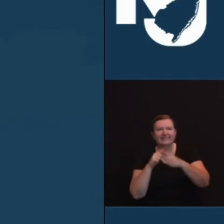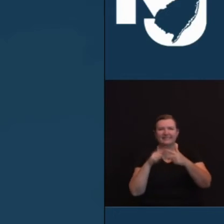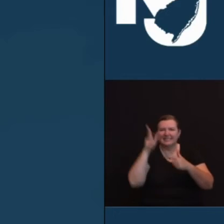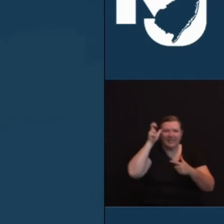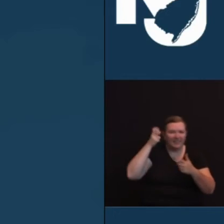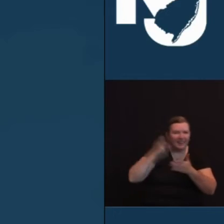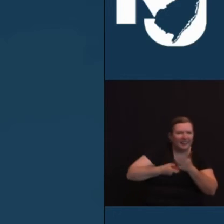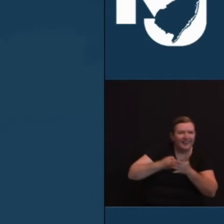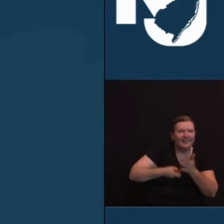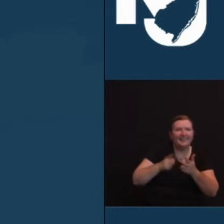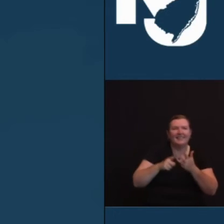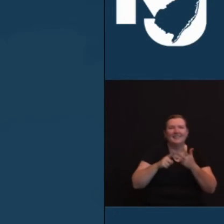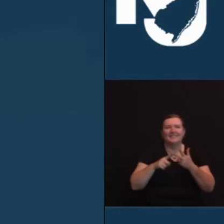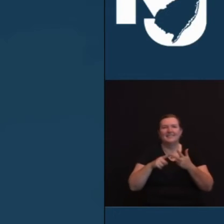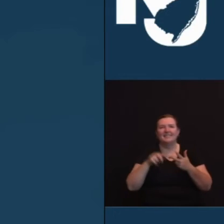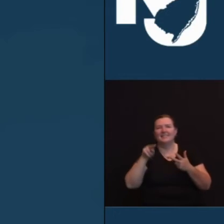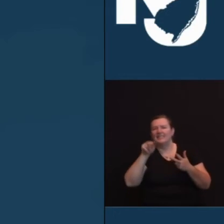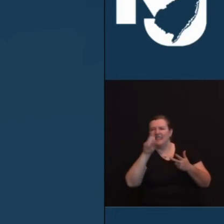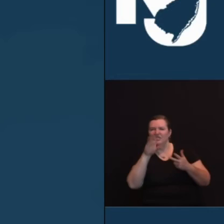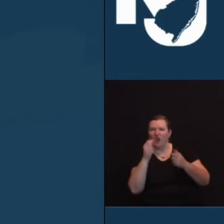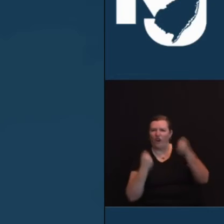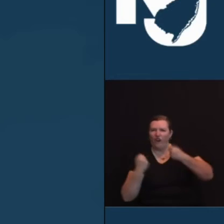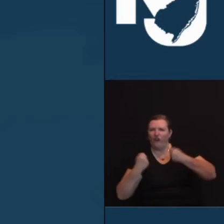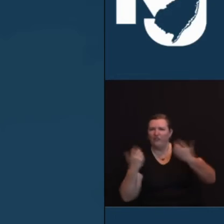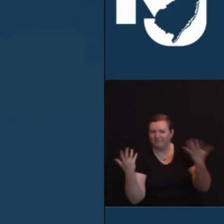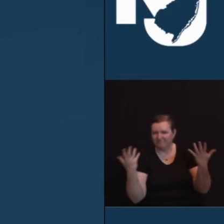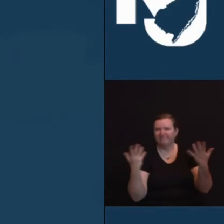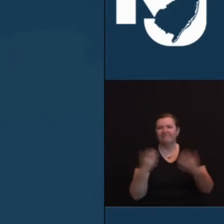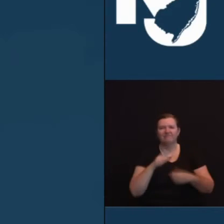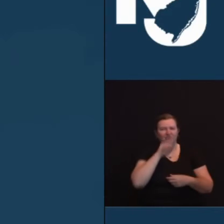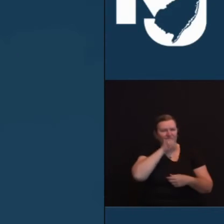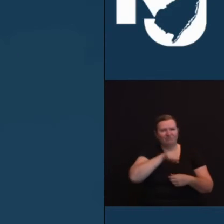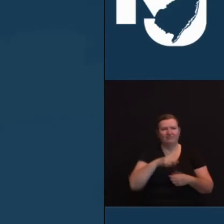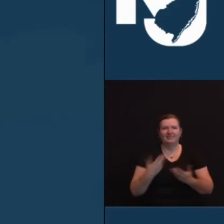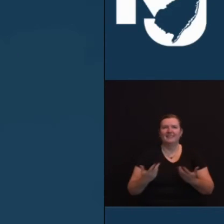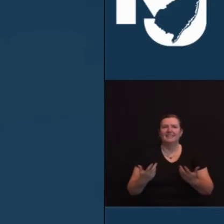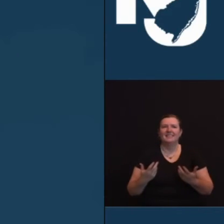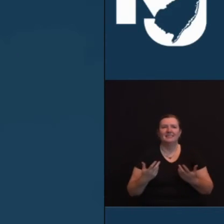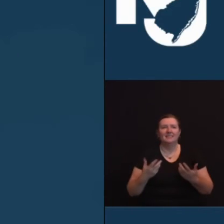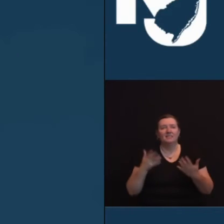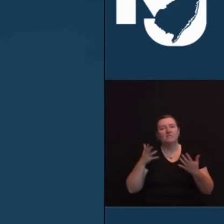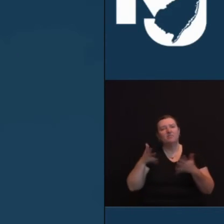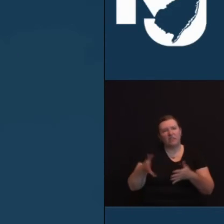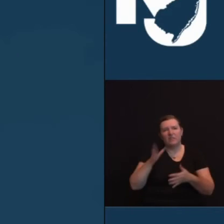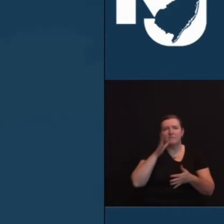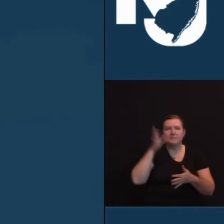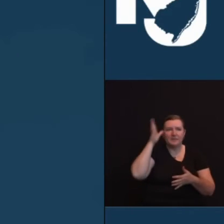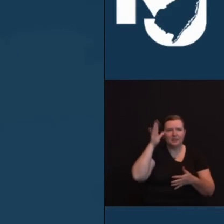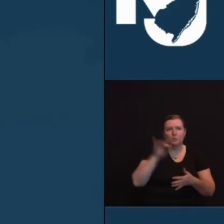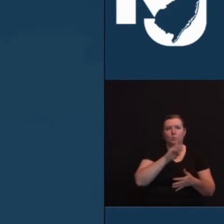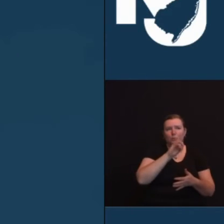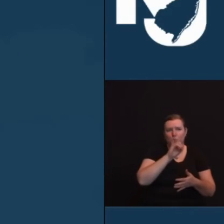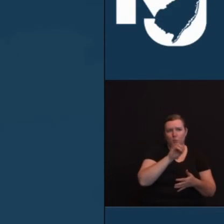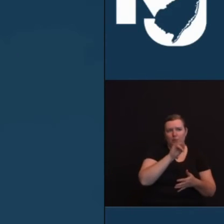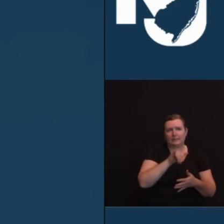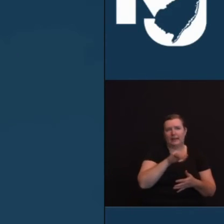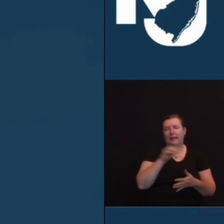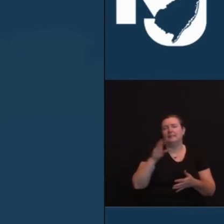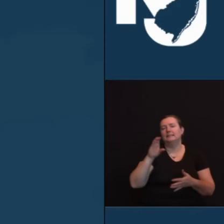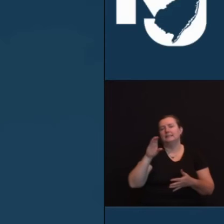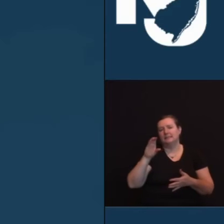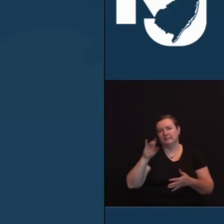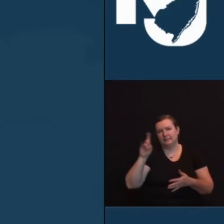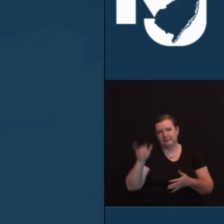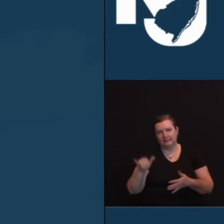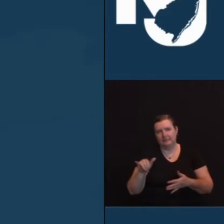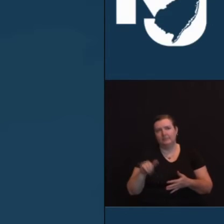him. He is mourned by his parents, Jude and Sandy, I'll come back to them in a minute, and grandparents Lucy Russo and